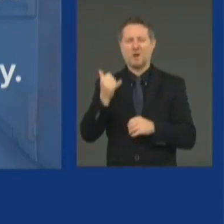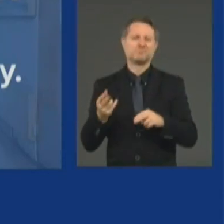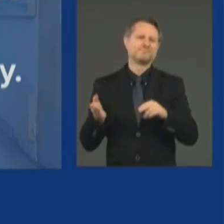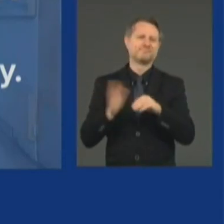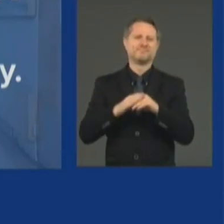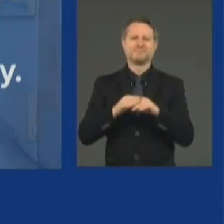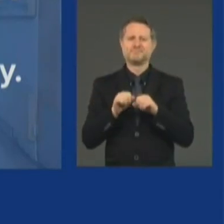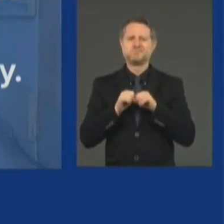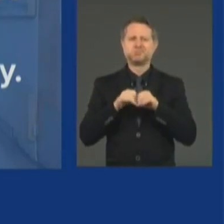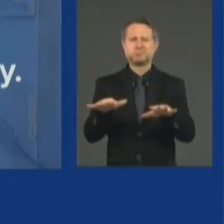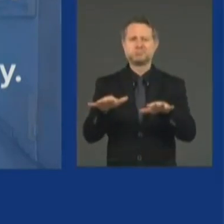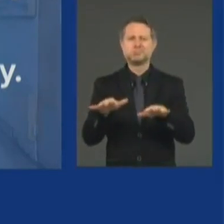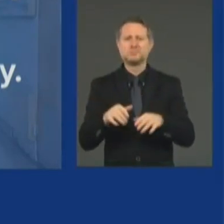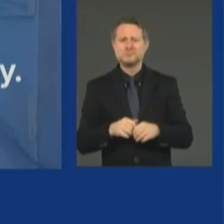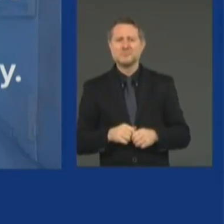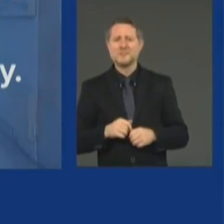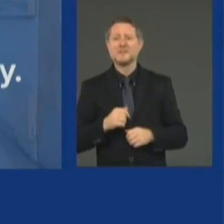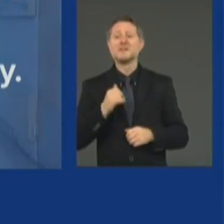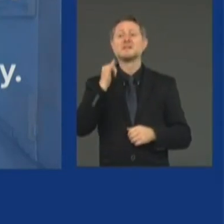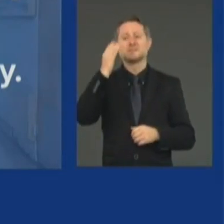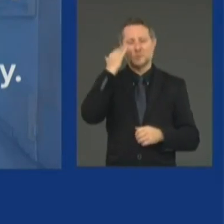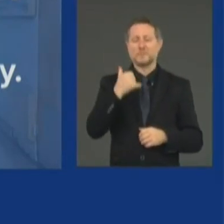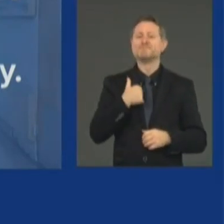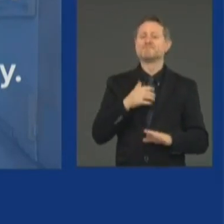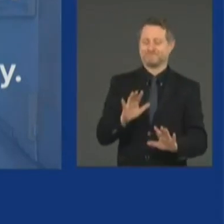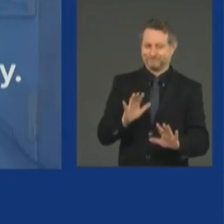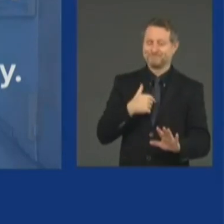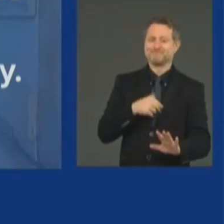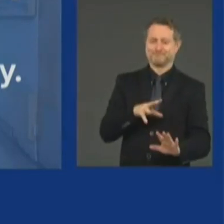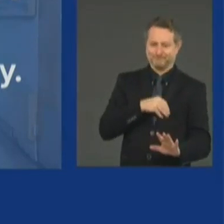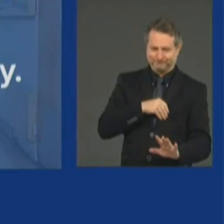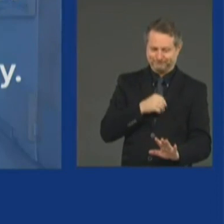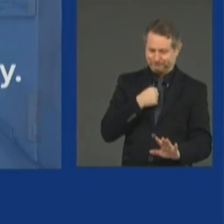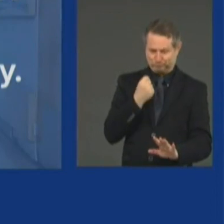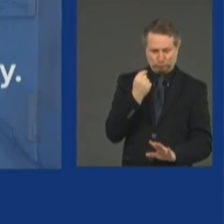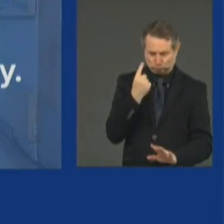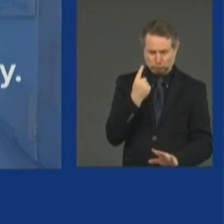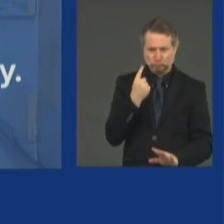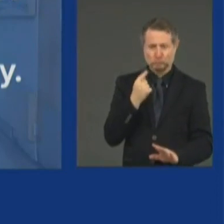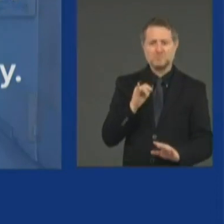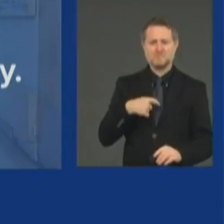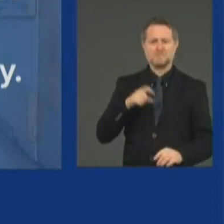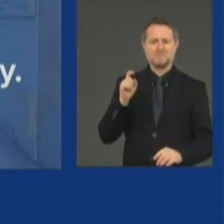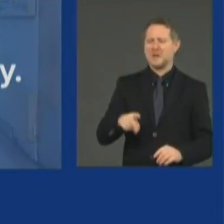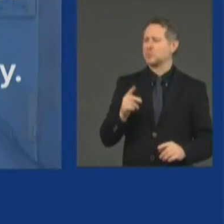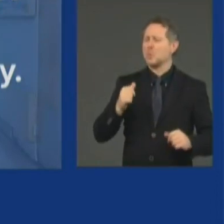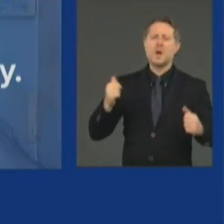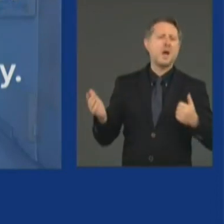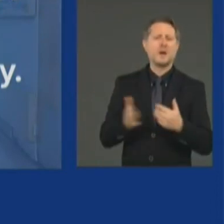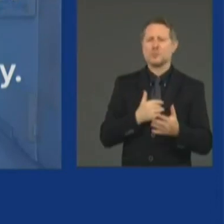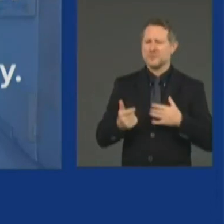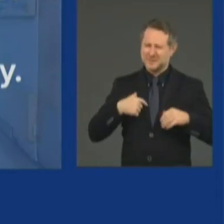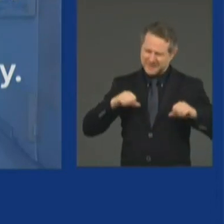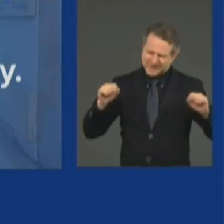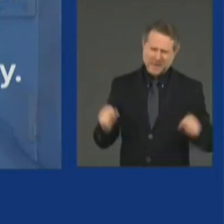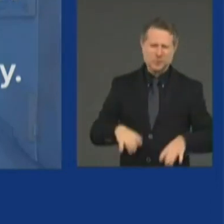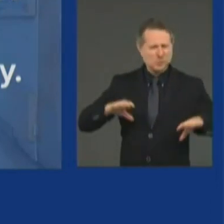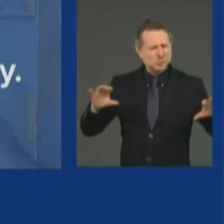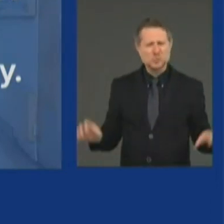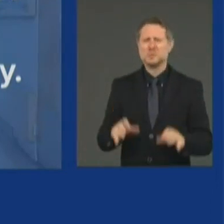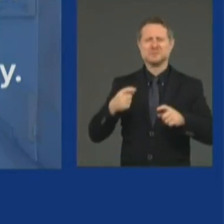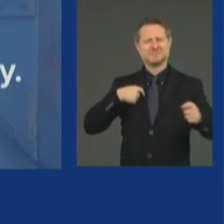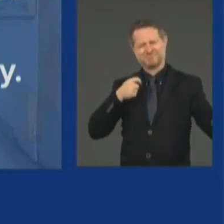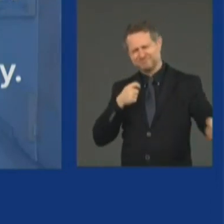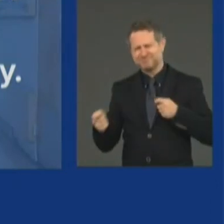Okay, but we said we're going to do what we have to do, and we're going to do what we have to do to